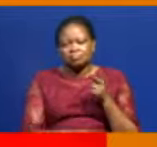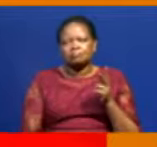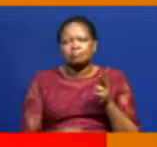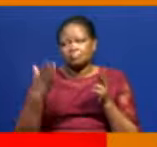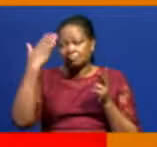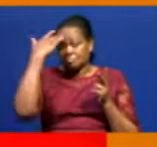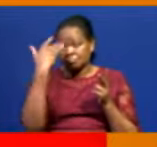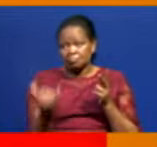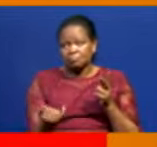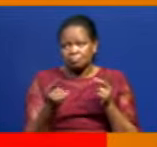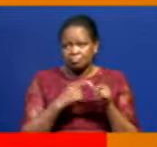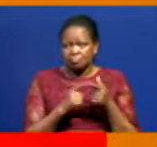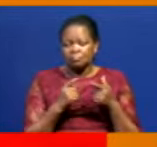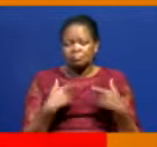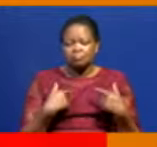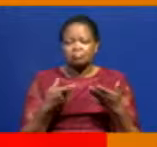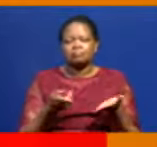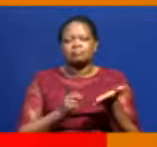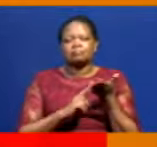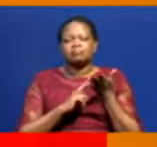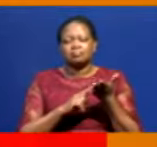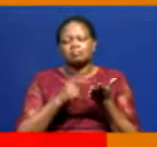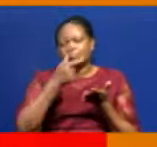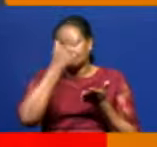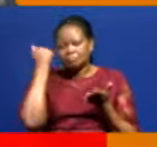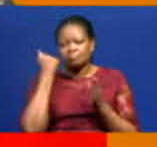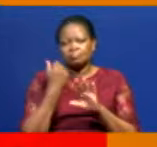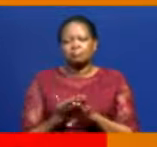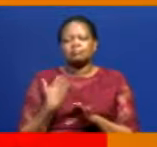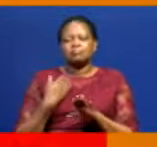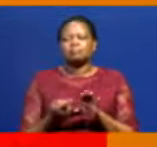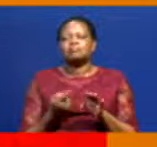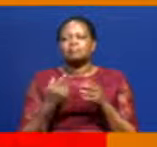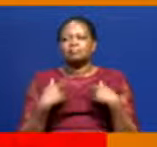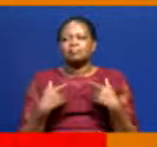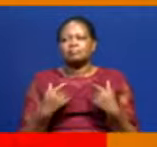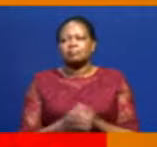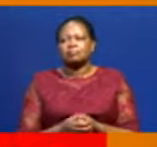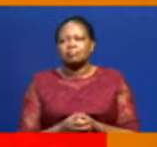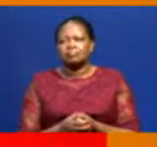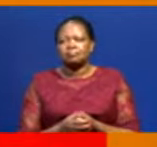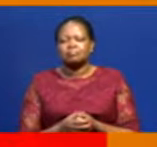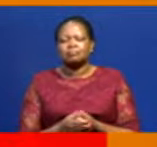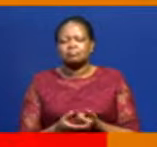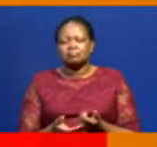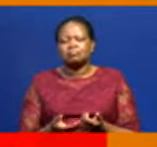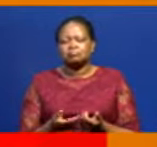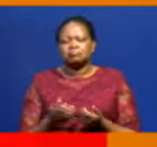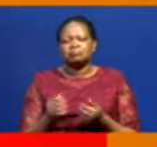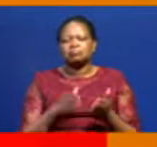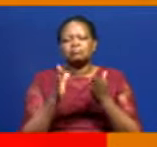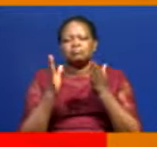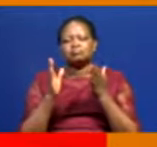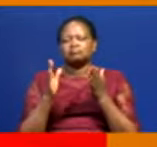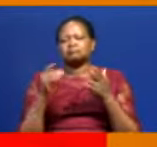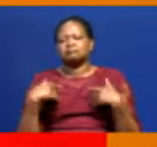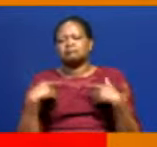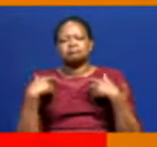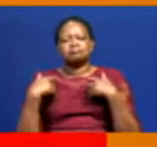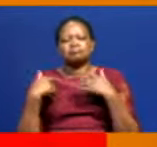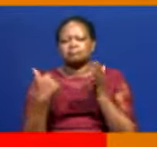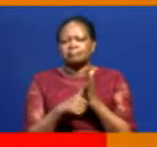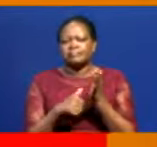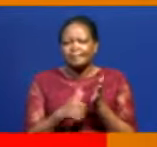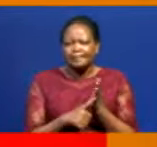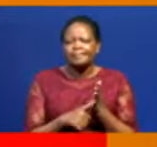why then are we having this discussion? It's because preceding this, we've had a pattern of instability, probably not